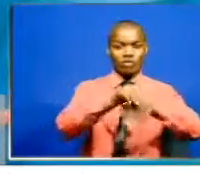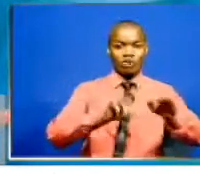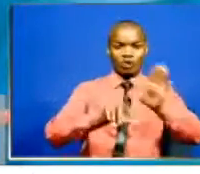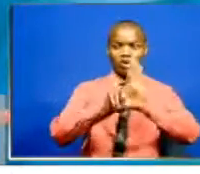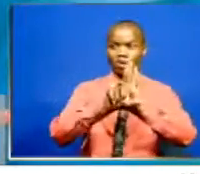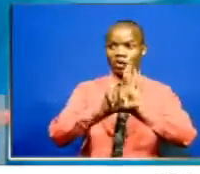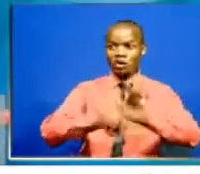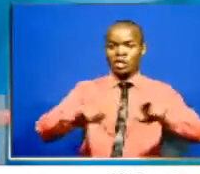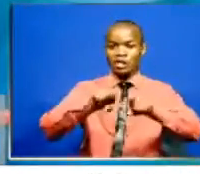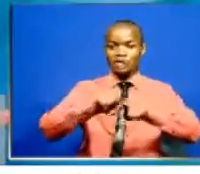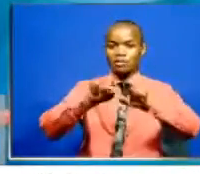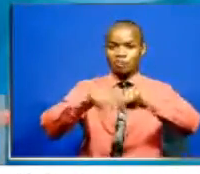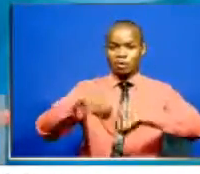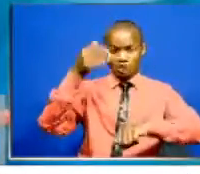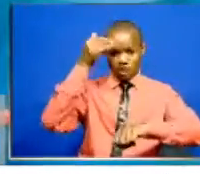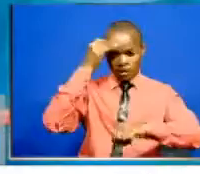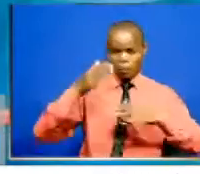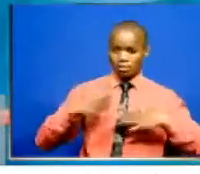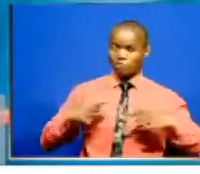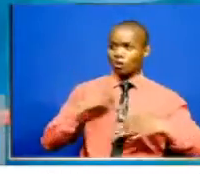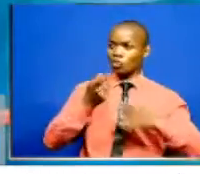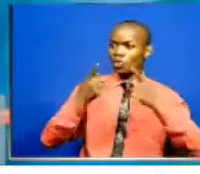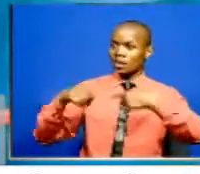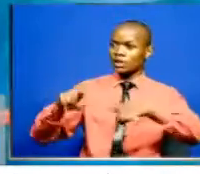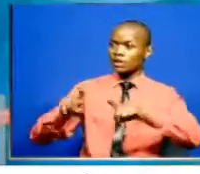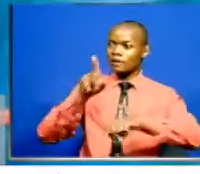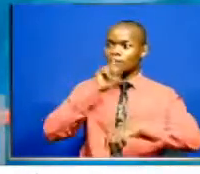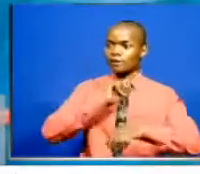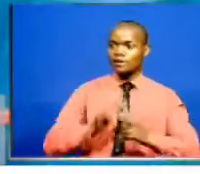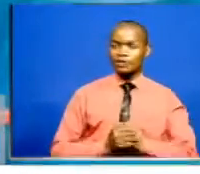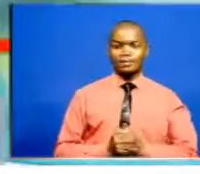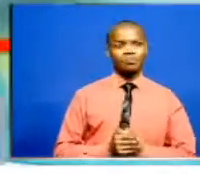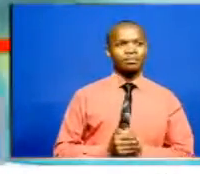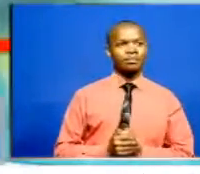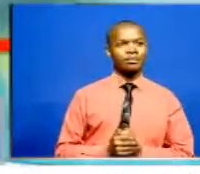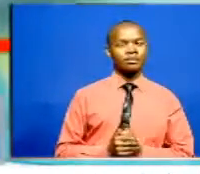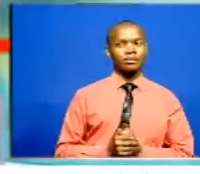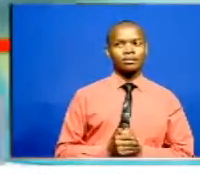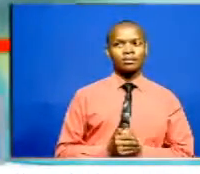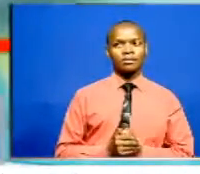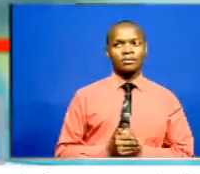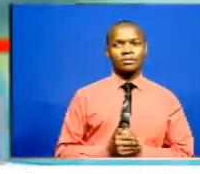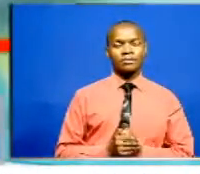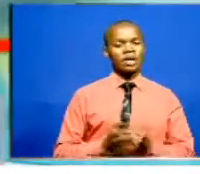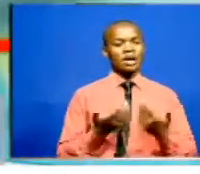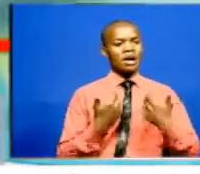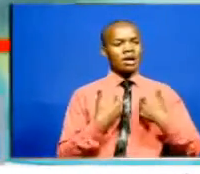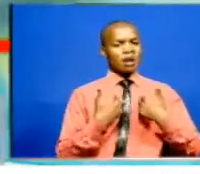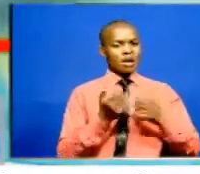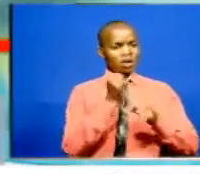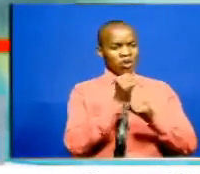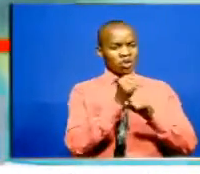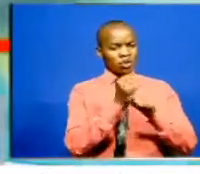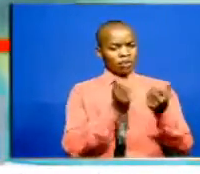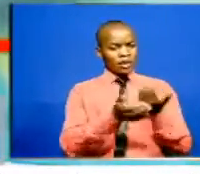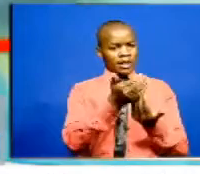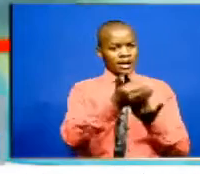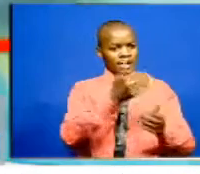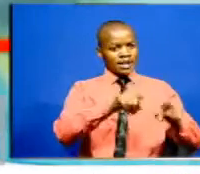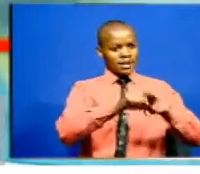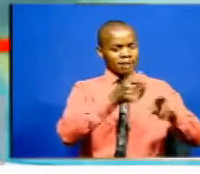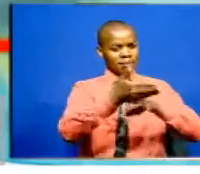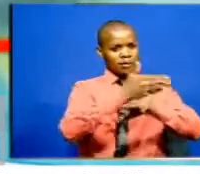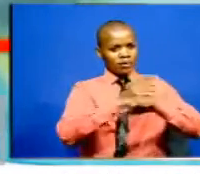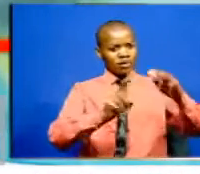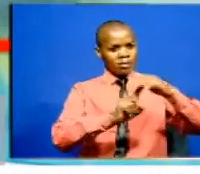really learn from those who have succeeded. Mm-hmm. Indeed. And you've had a checkered career in matters conservation. You've also been a minister in your